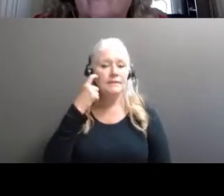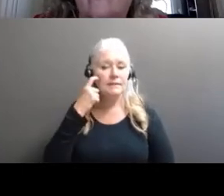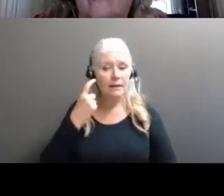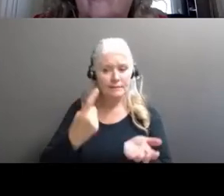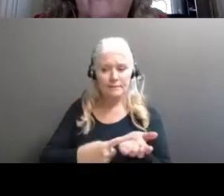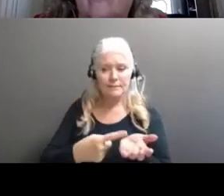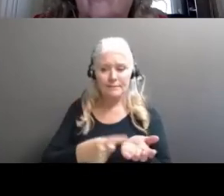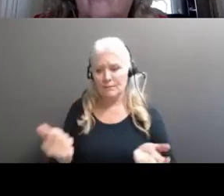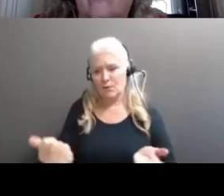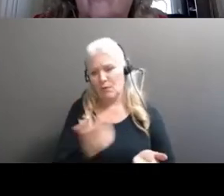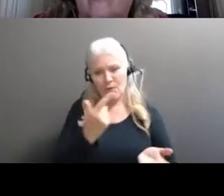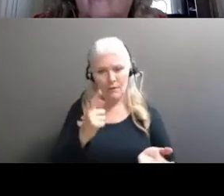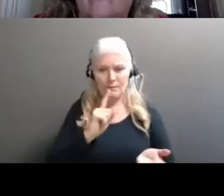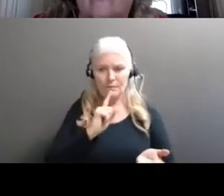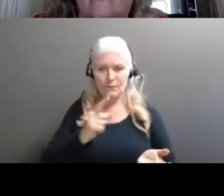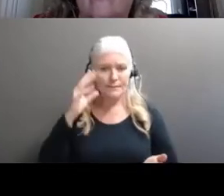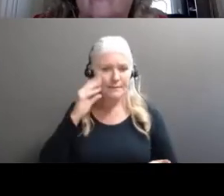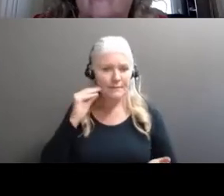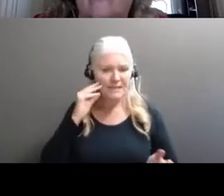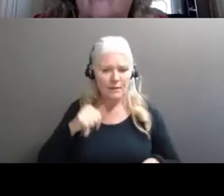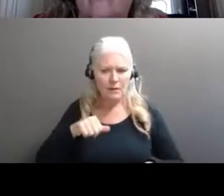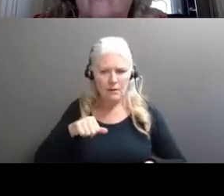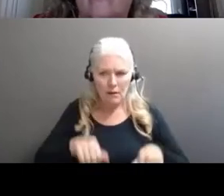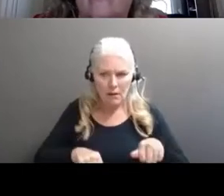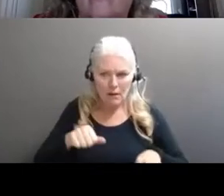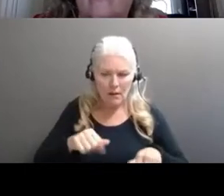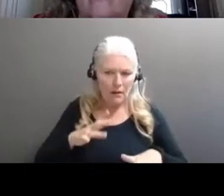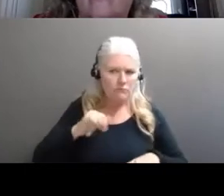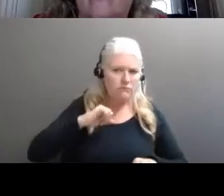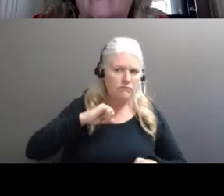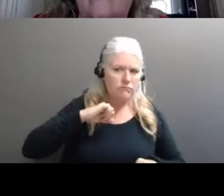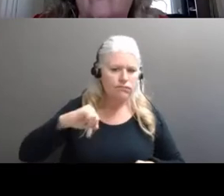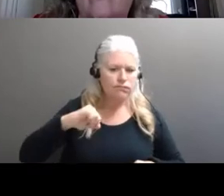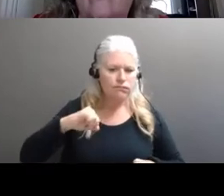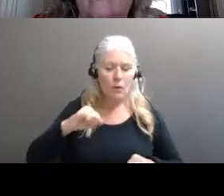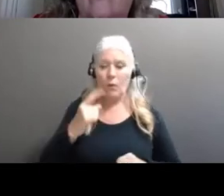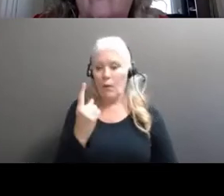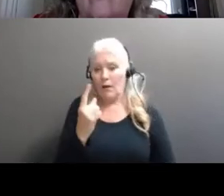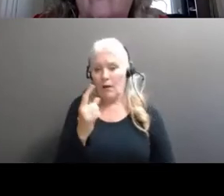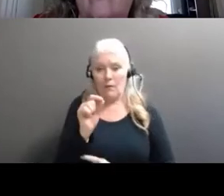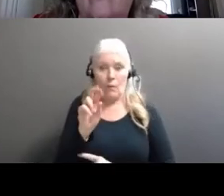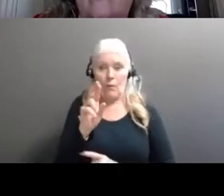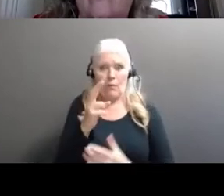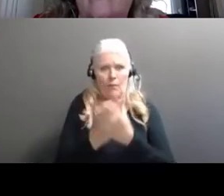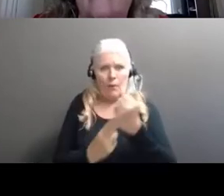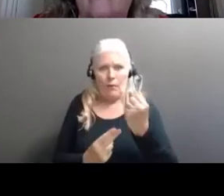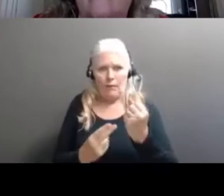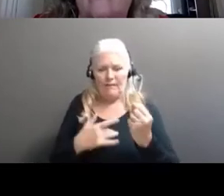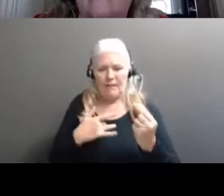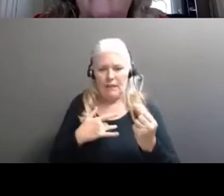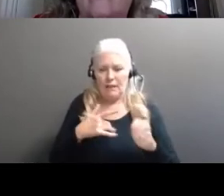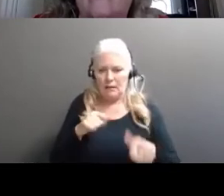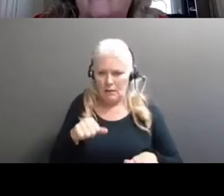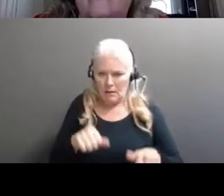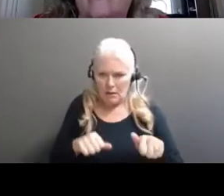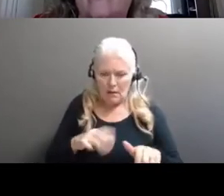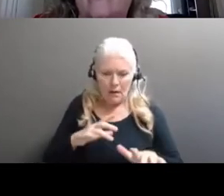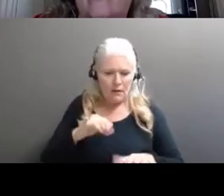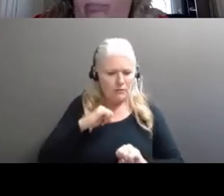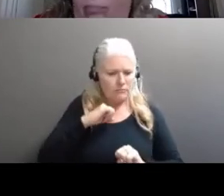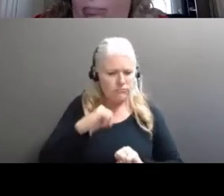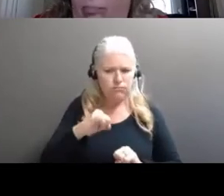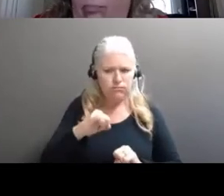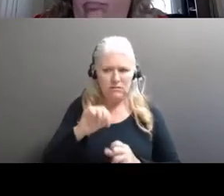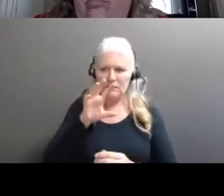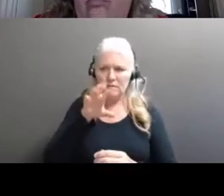all encountered situations where one or more of the parties were reluctant to initially engage in this process for a variety